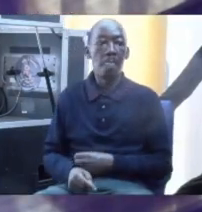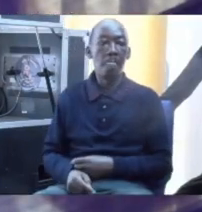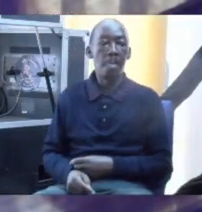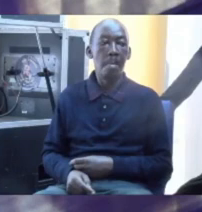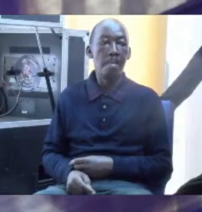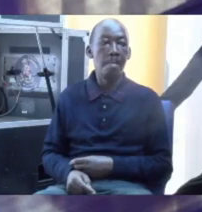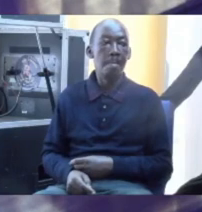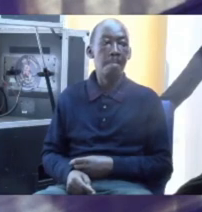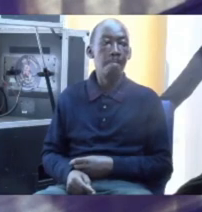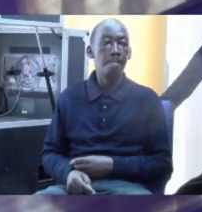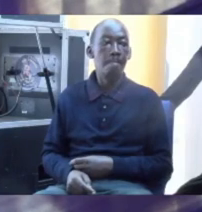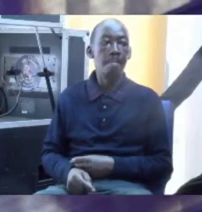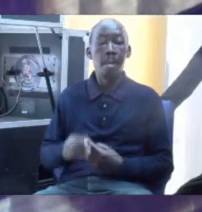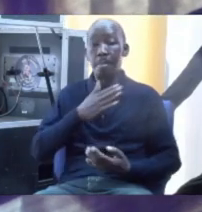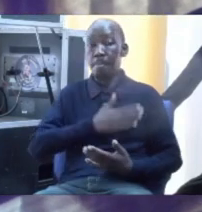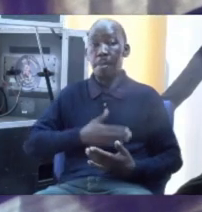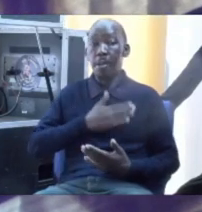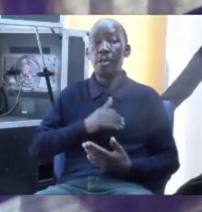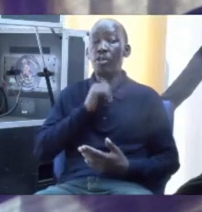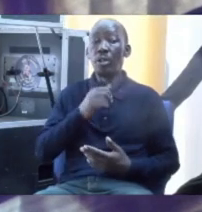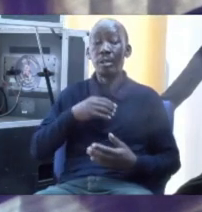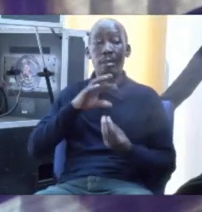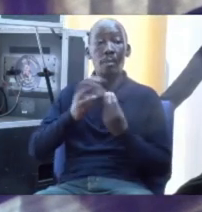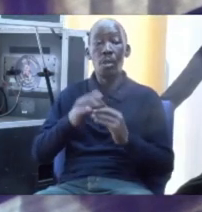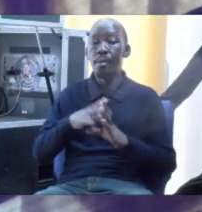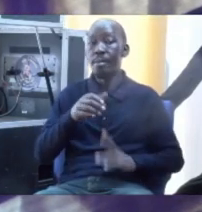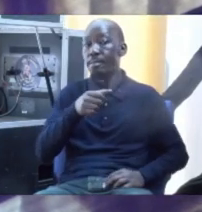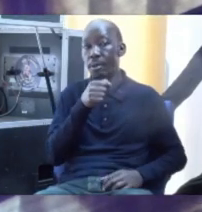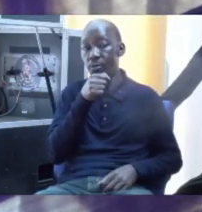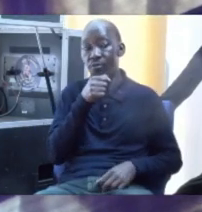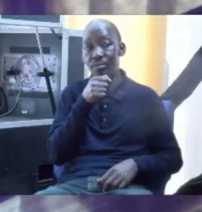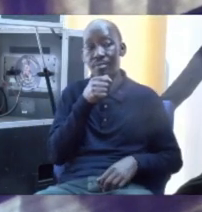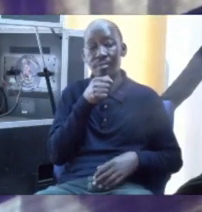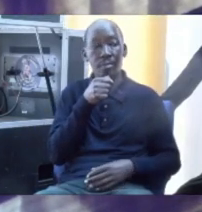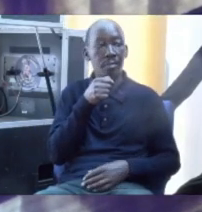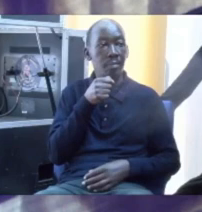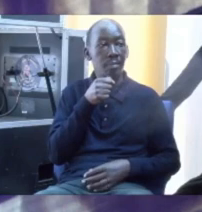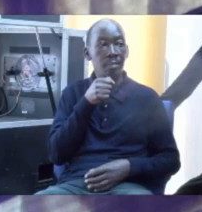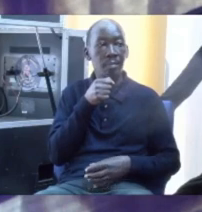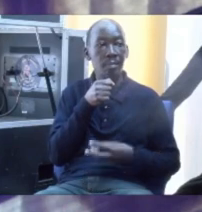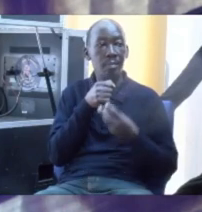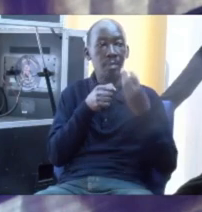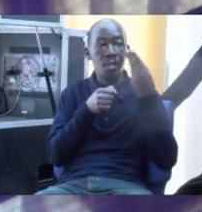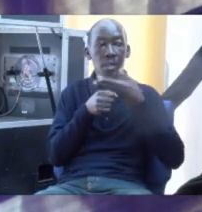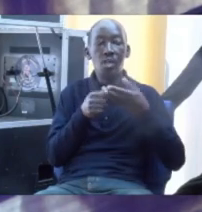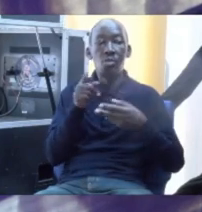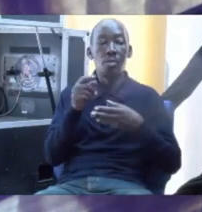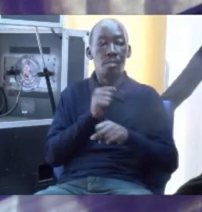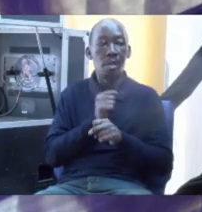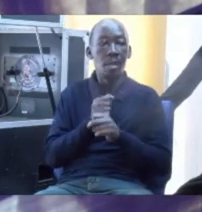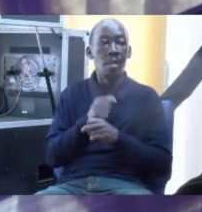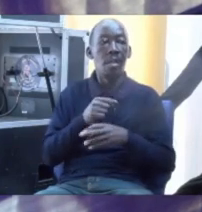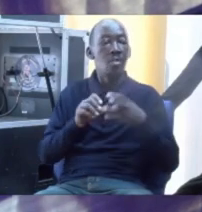kwako. Please don't tamper with my microphone. Usiguze kipasa sauti. Return it to where to the settings